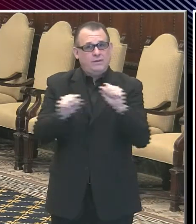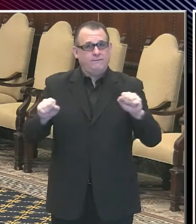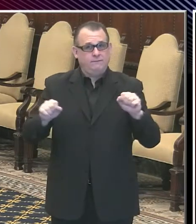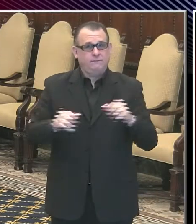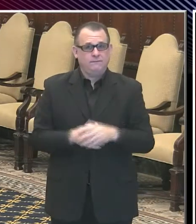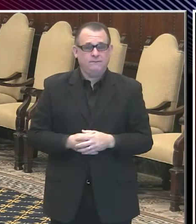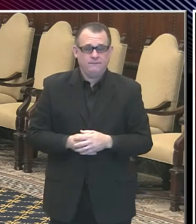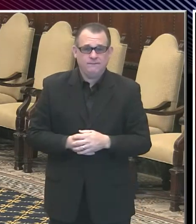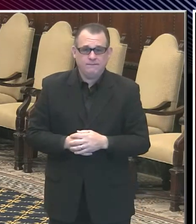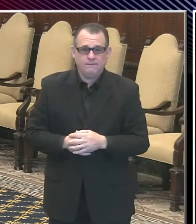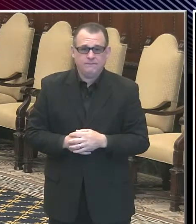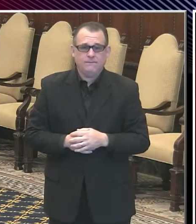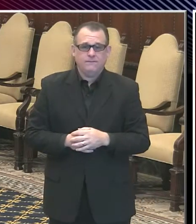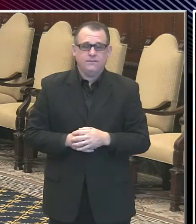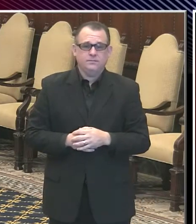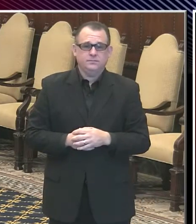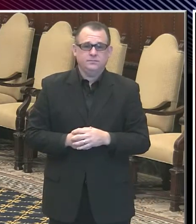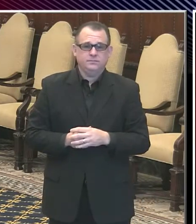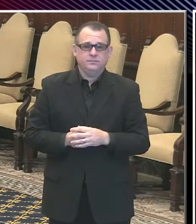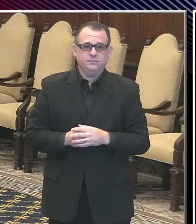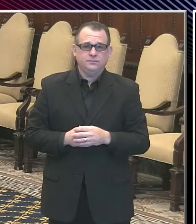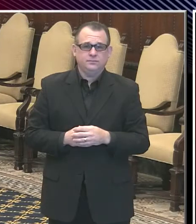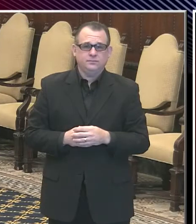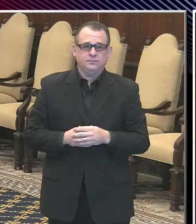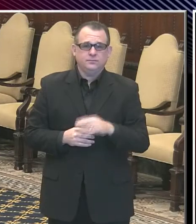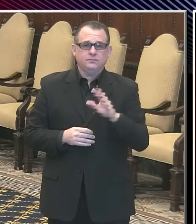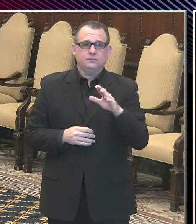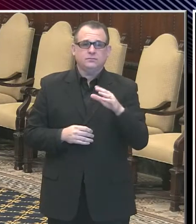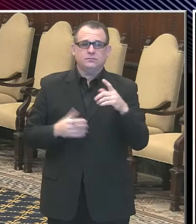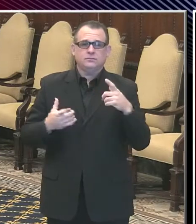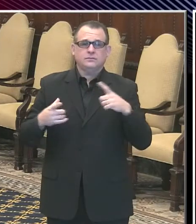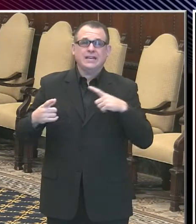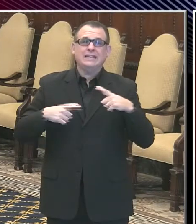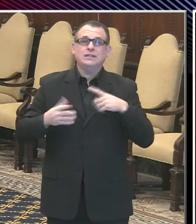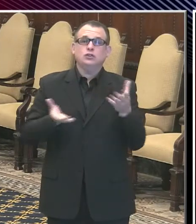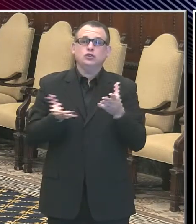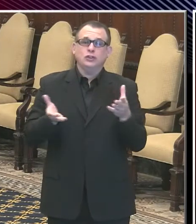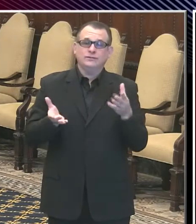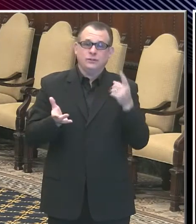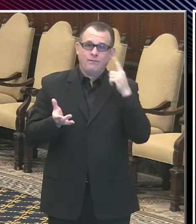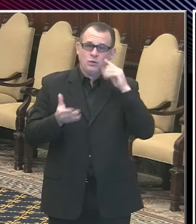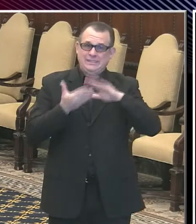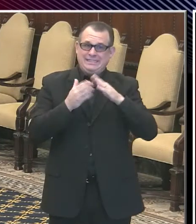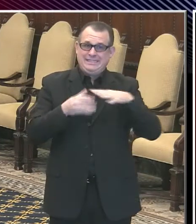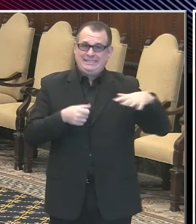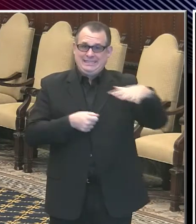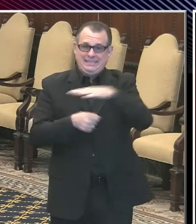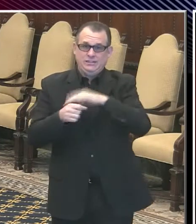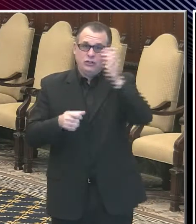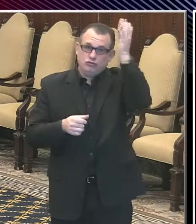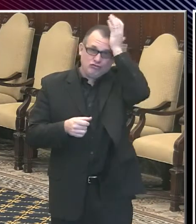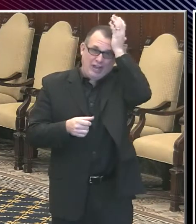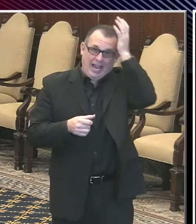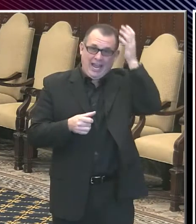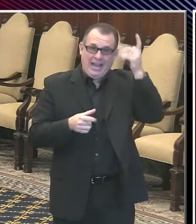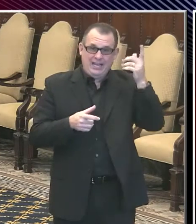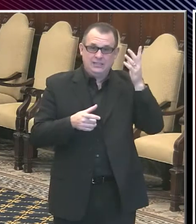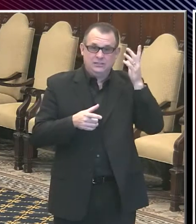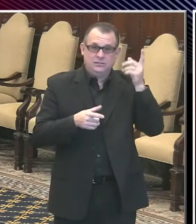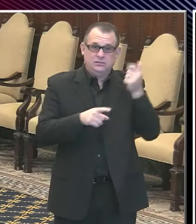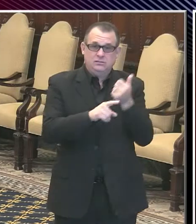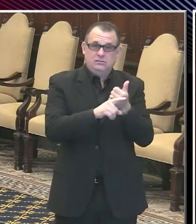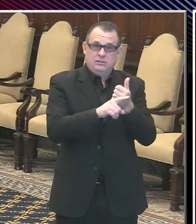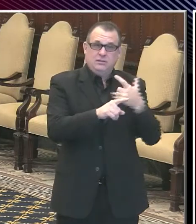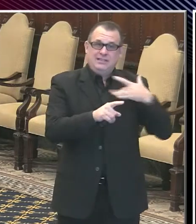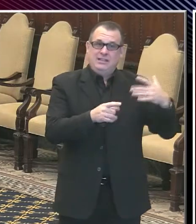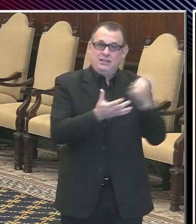Monday holiday will impact some city services. Trash and recycling will not be collected on Monday. Residents who have collection on Monday should set their